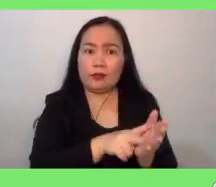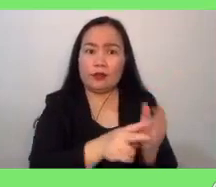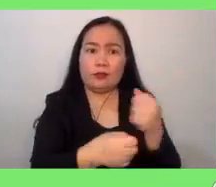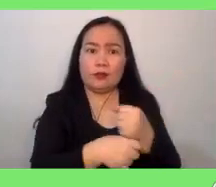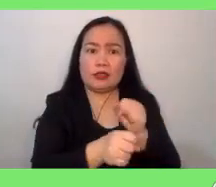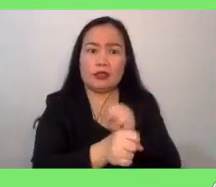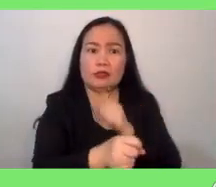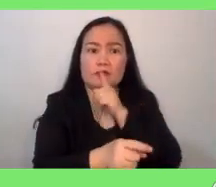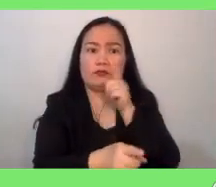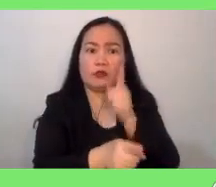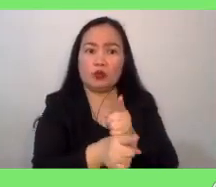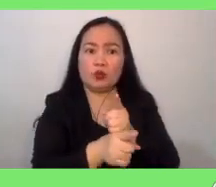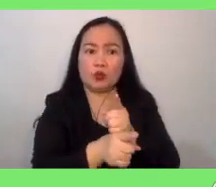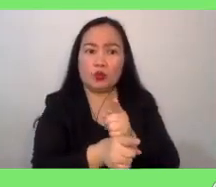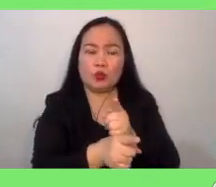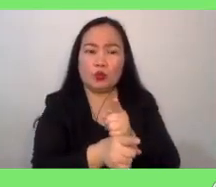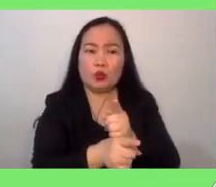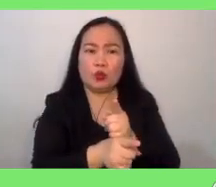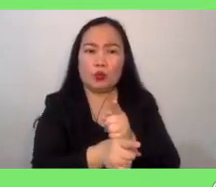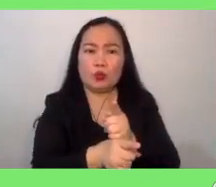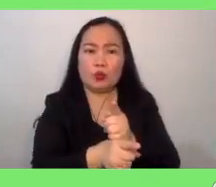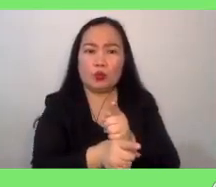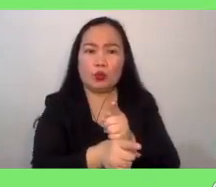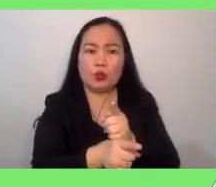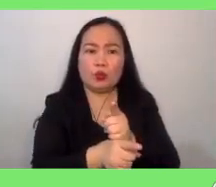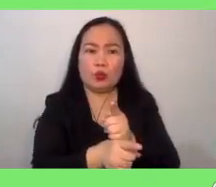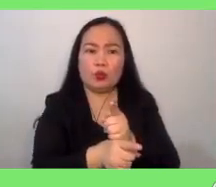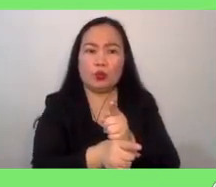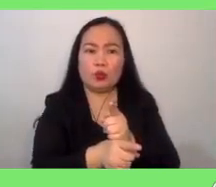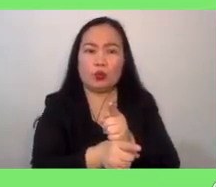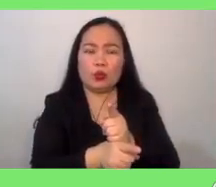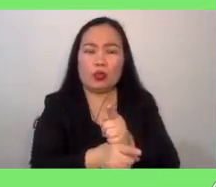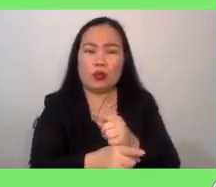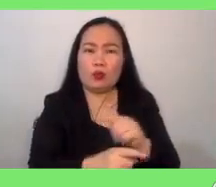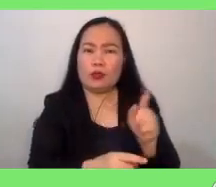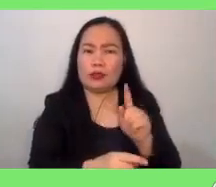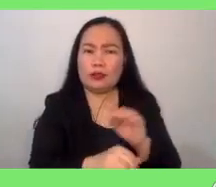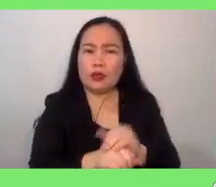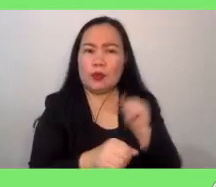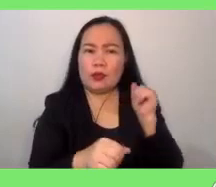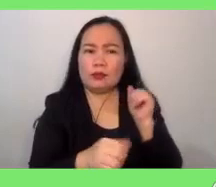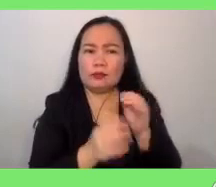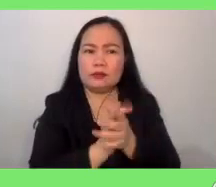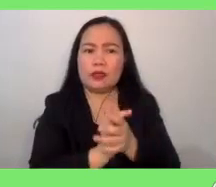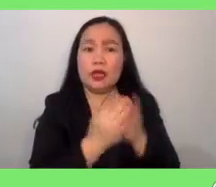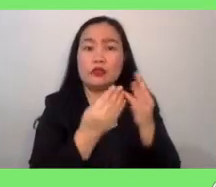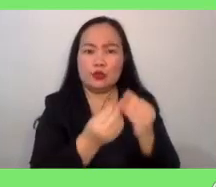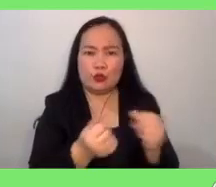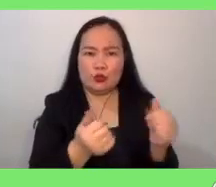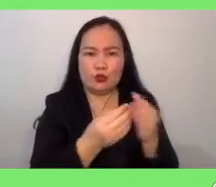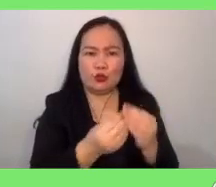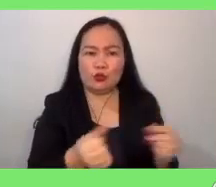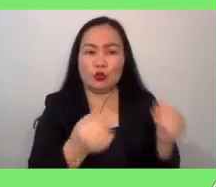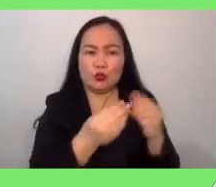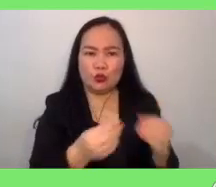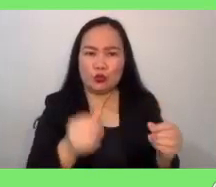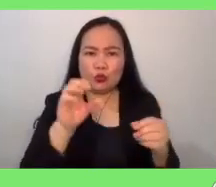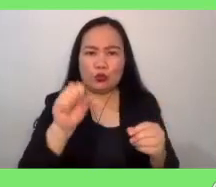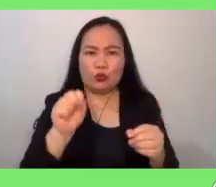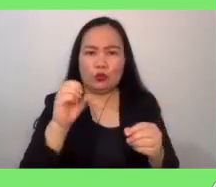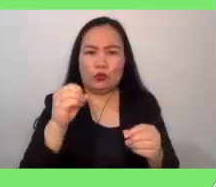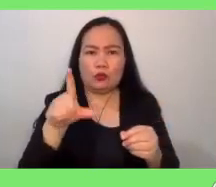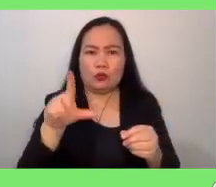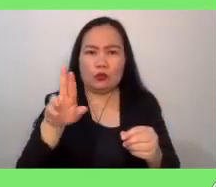sa nagiging true siya? Okay, anong tawag natin dun? Kapag nag-solve tayo, tapos ang lumabas ay true. That is